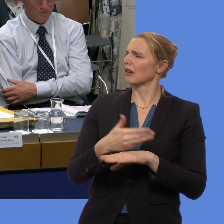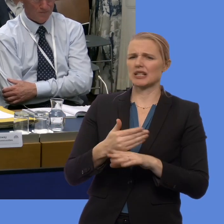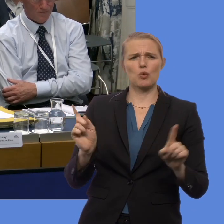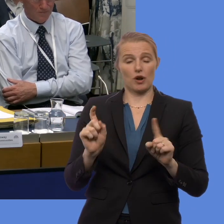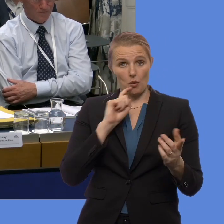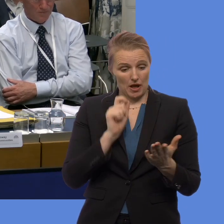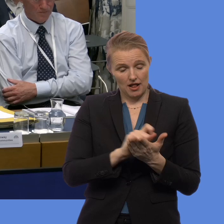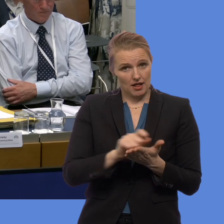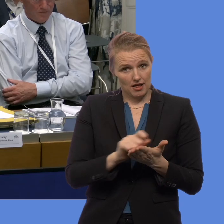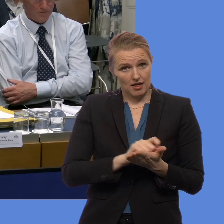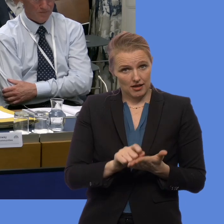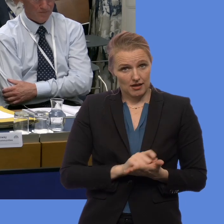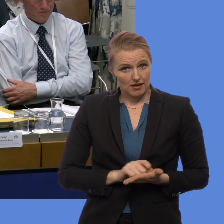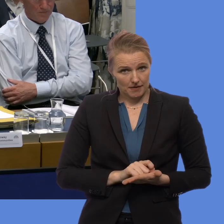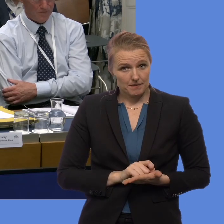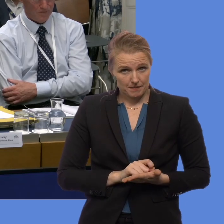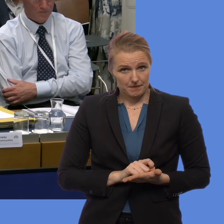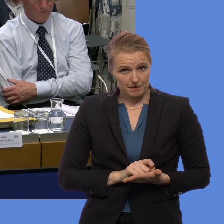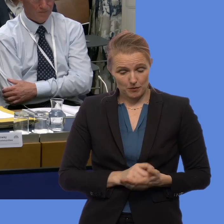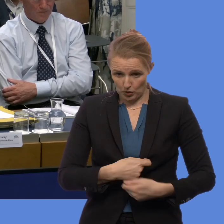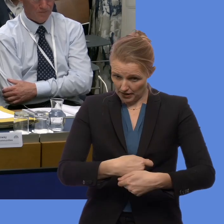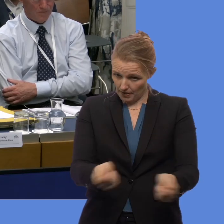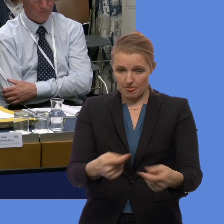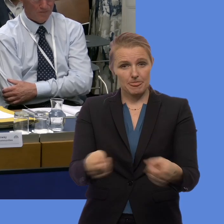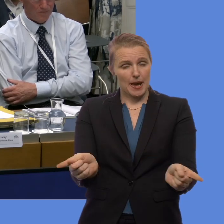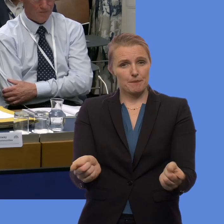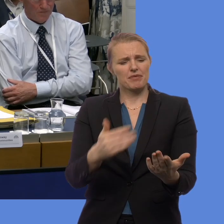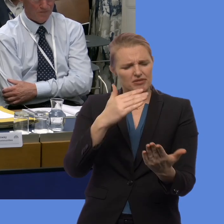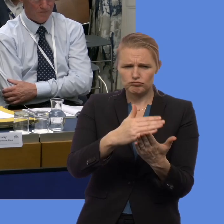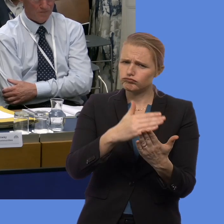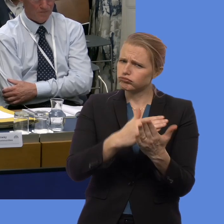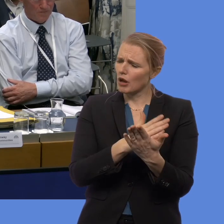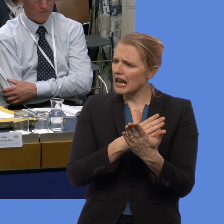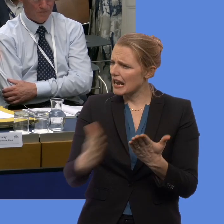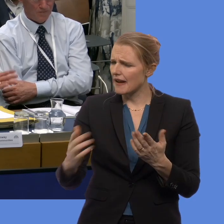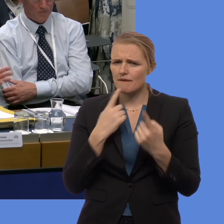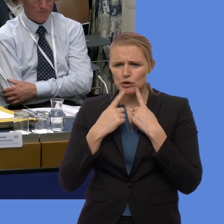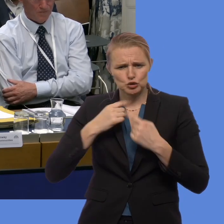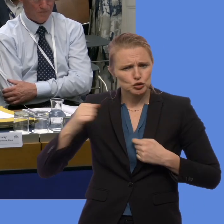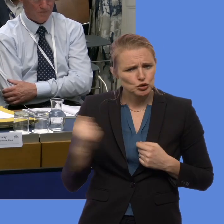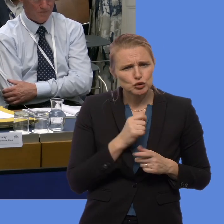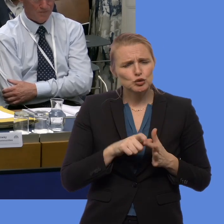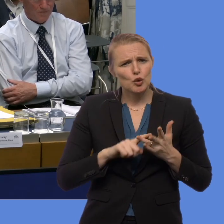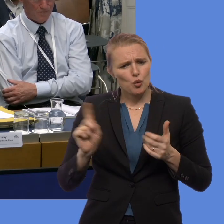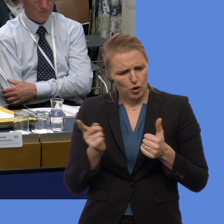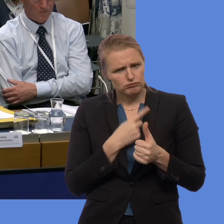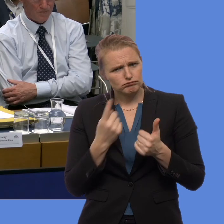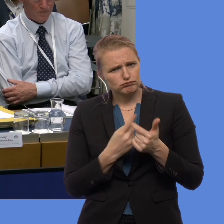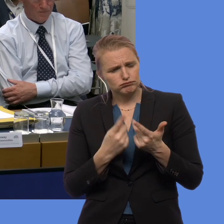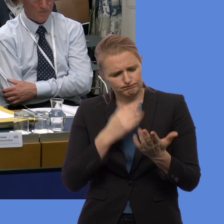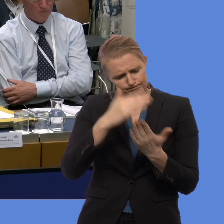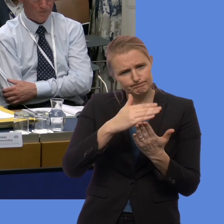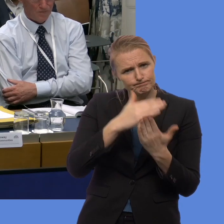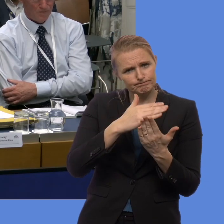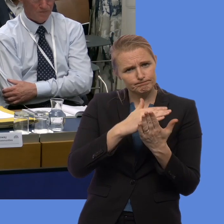the reasonableness test and so on, but it will really set out the what is to be done. I'll let Jared pick then up anything more on that